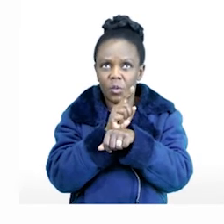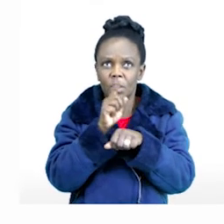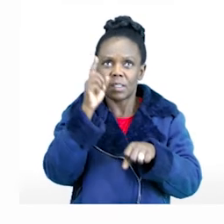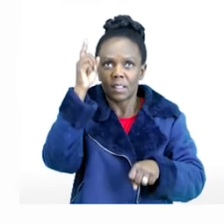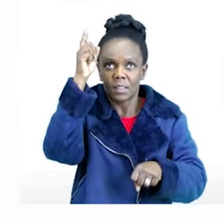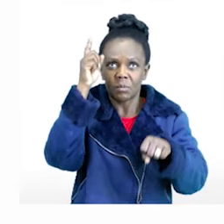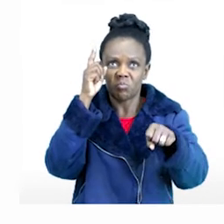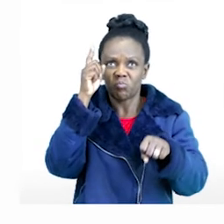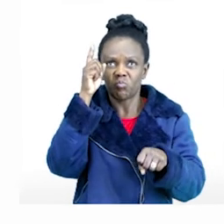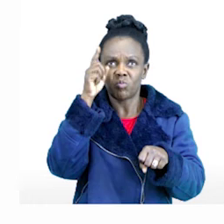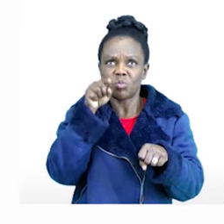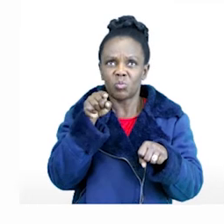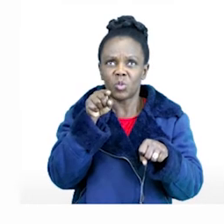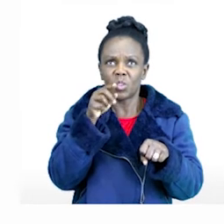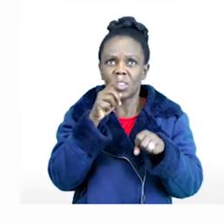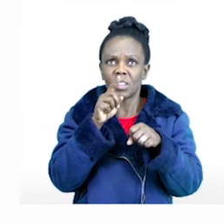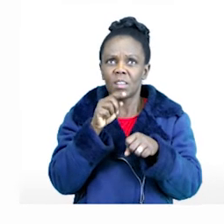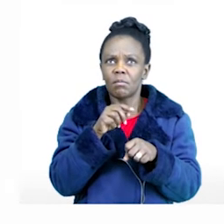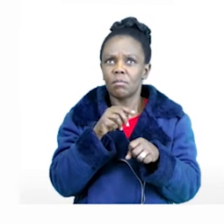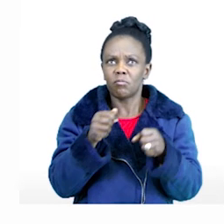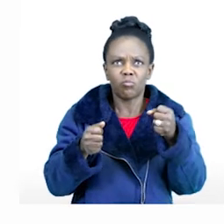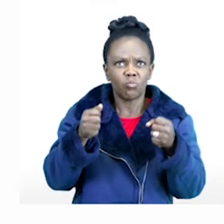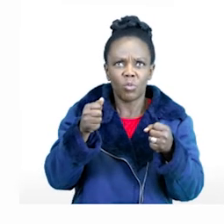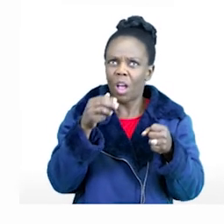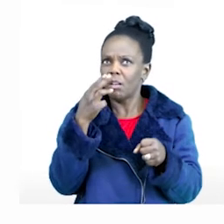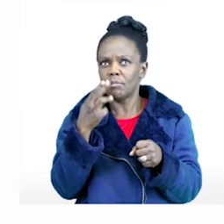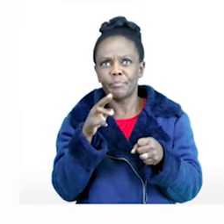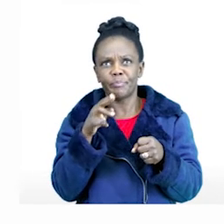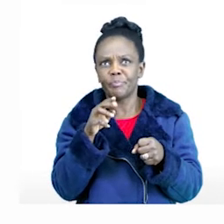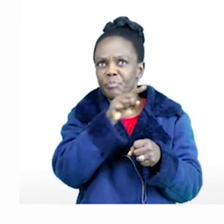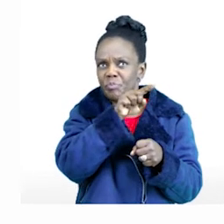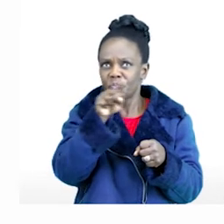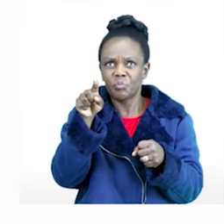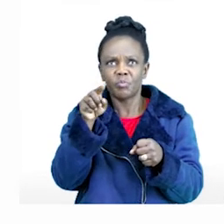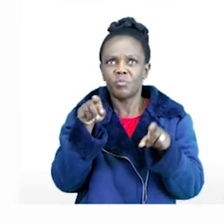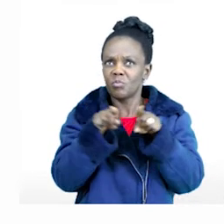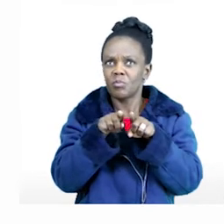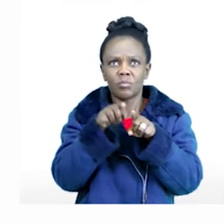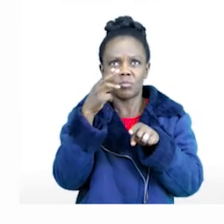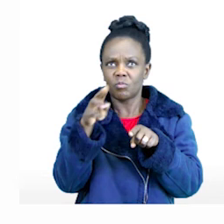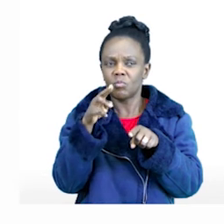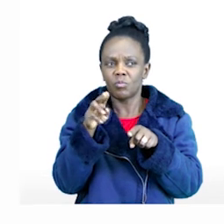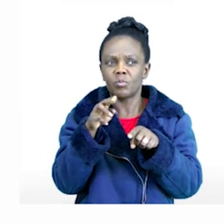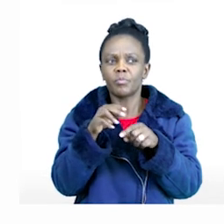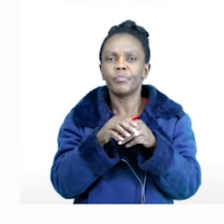a bus, and an aeroplane. And there is no aeroplane here. So do